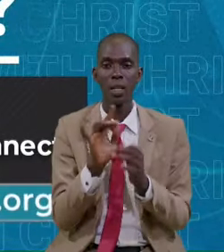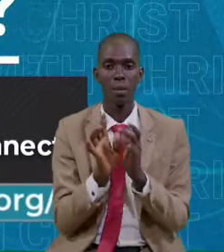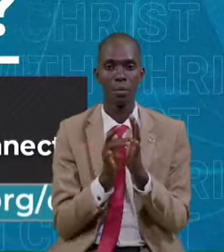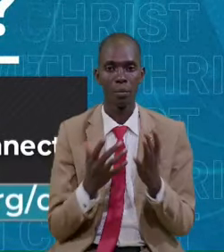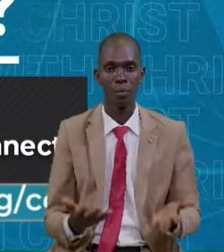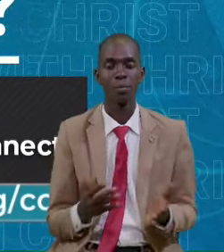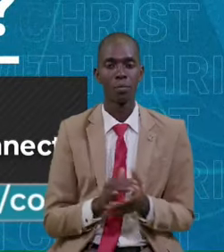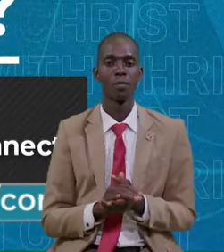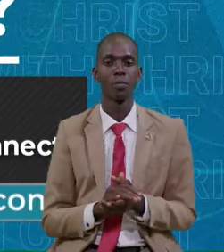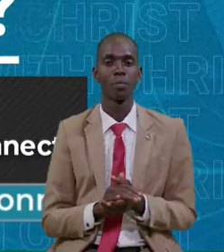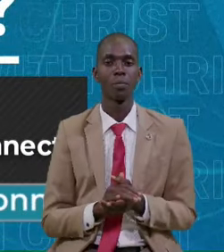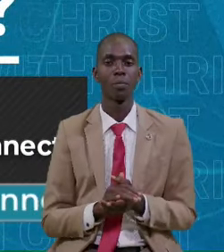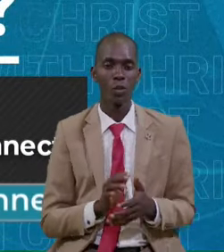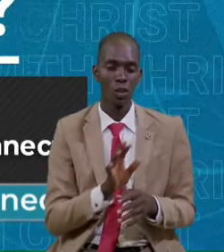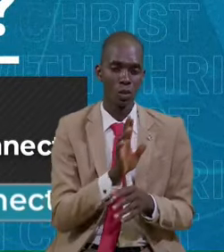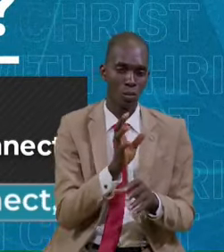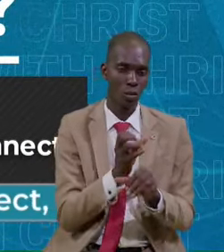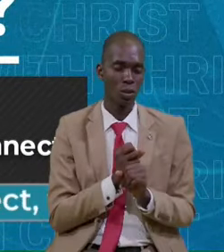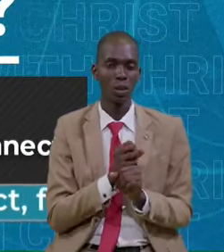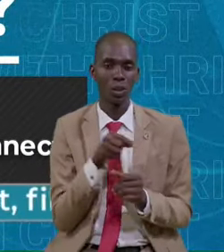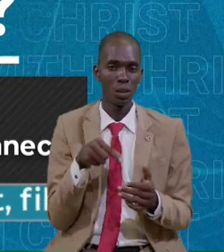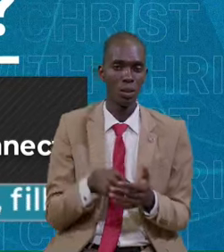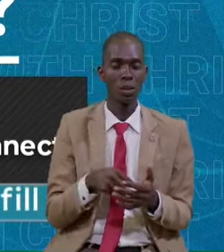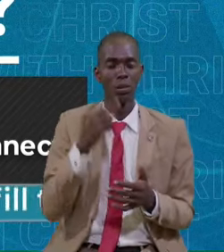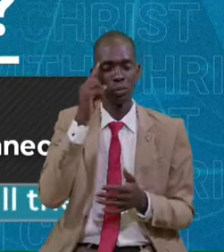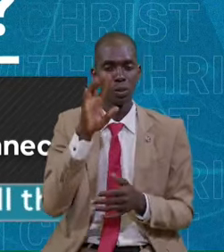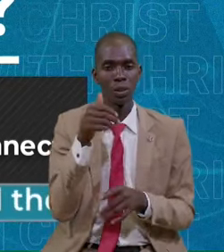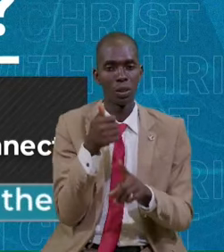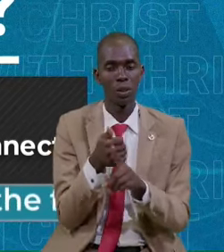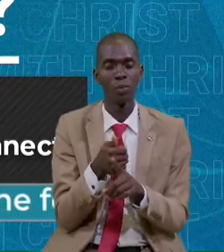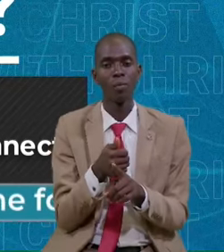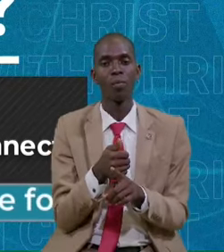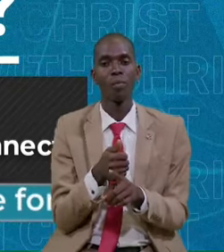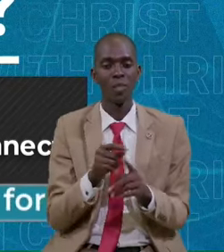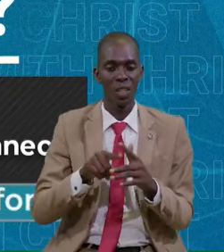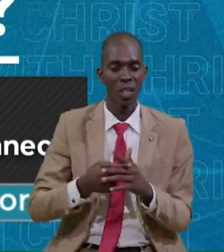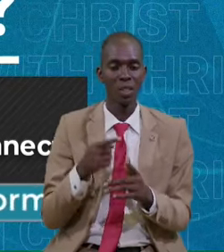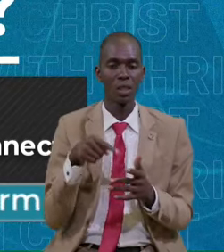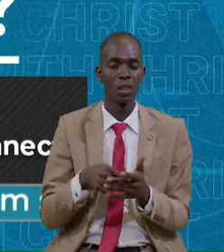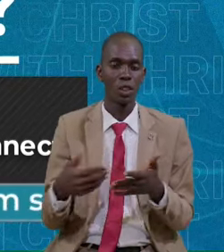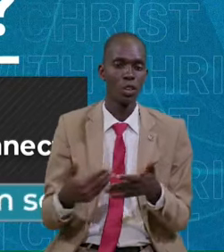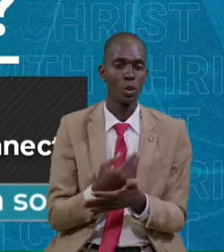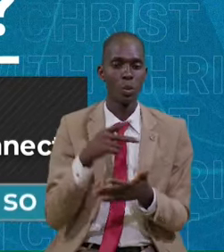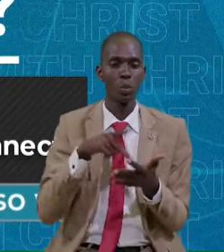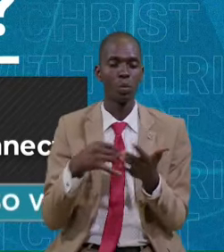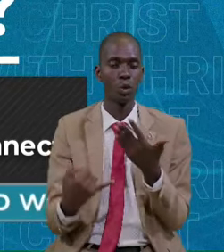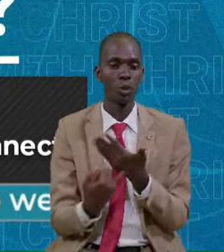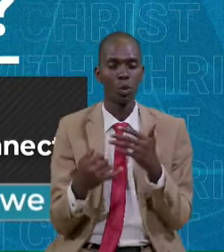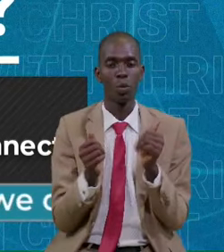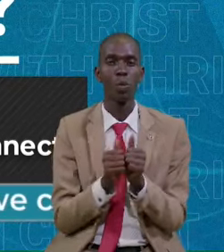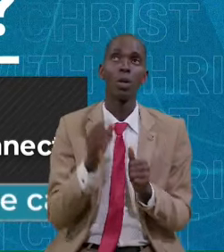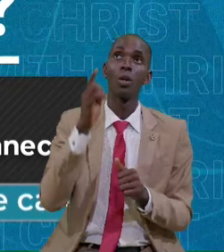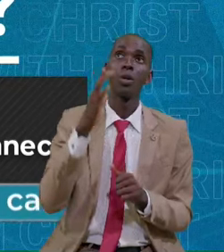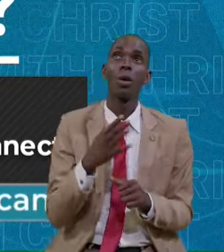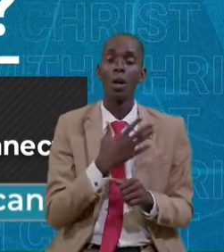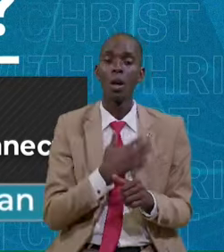Appropriate this portion to yourself. Start this new project with God. And whatever